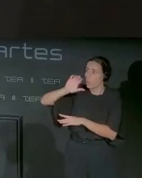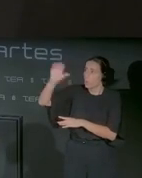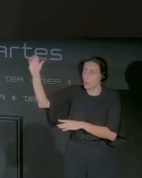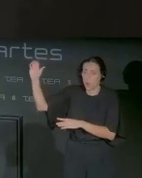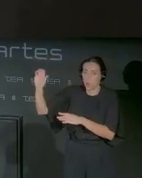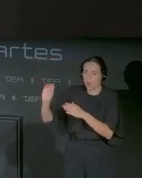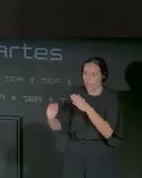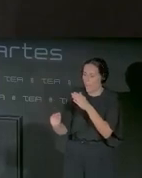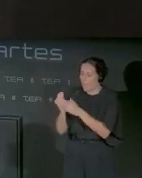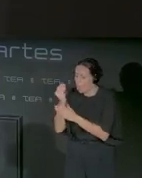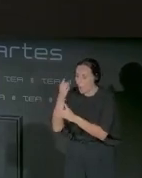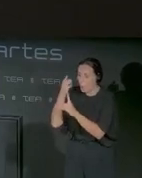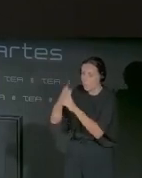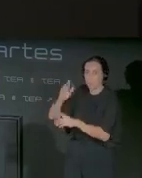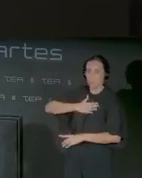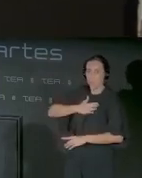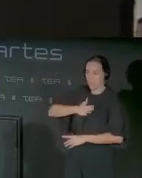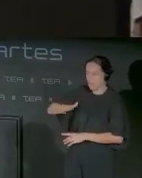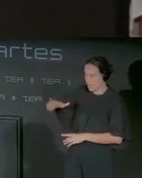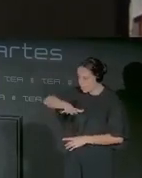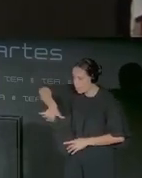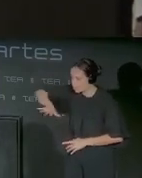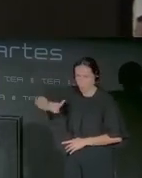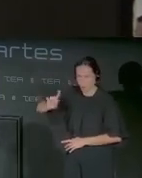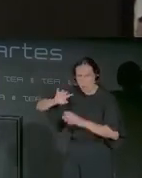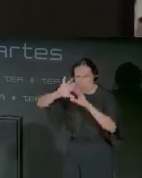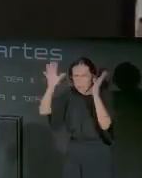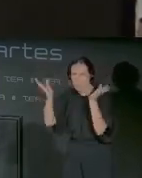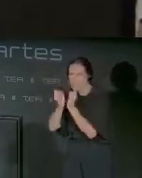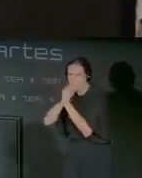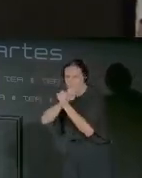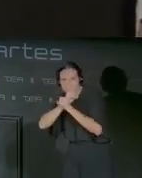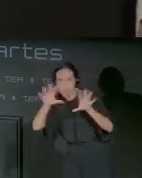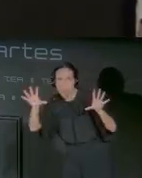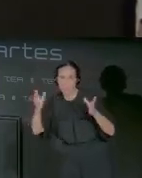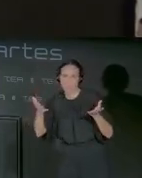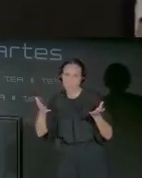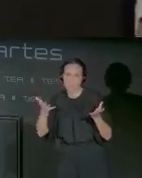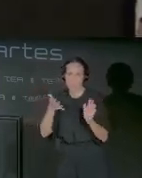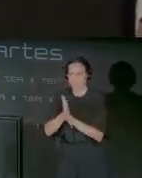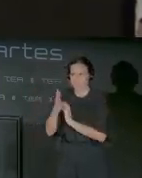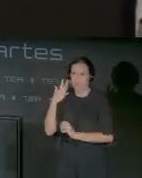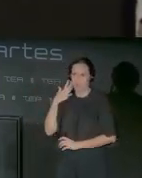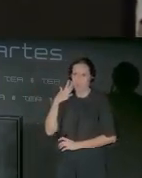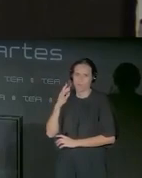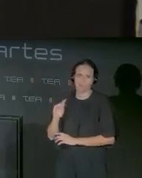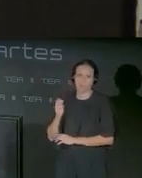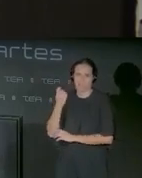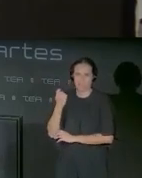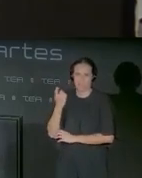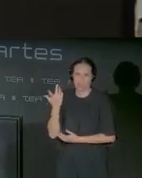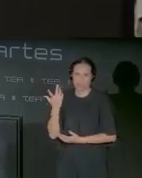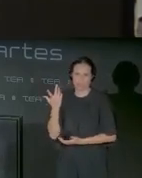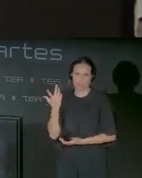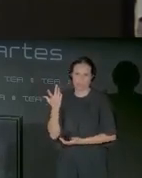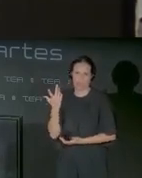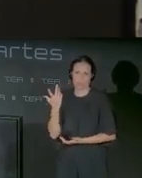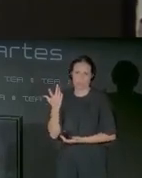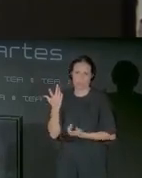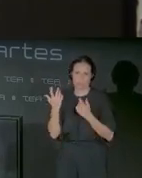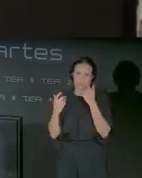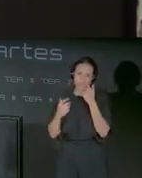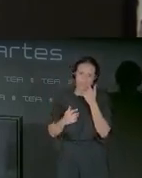world. And I wanted to mention Triangle of Sadness, a huge success, but it's with Swedish IP, if we can say, European